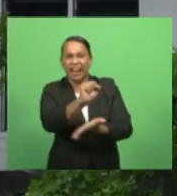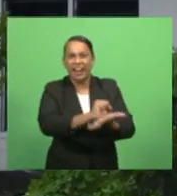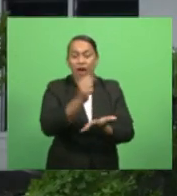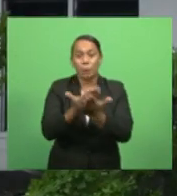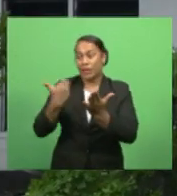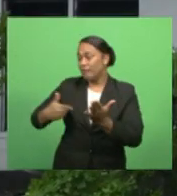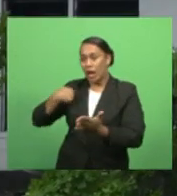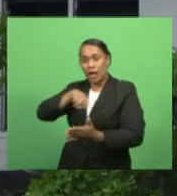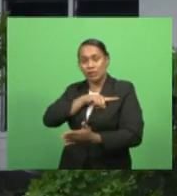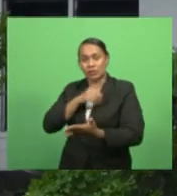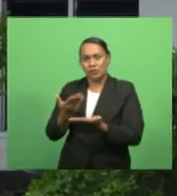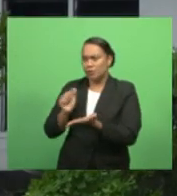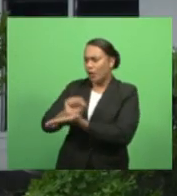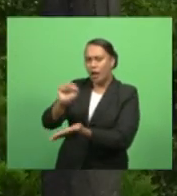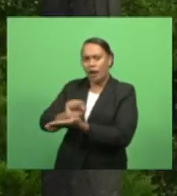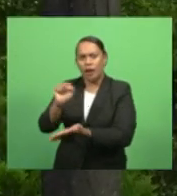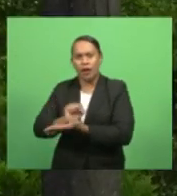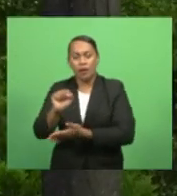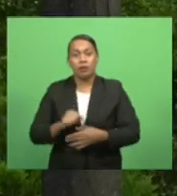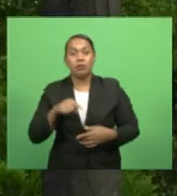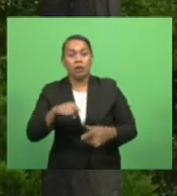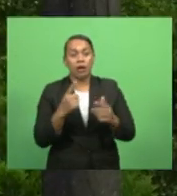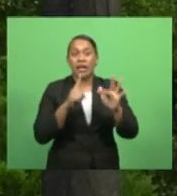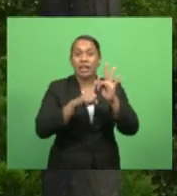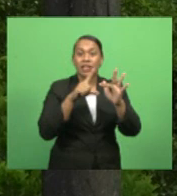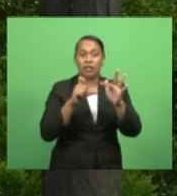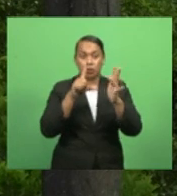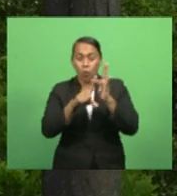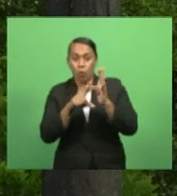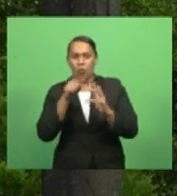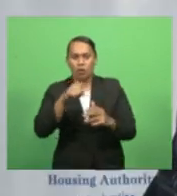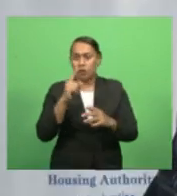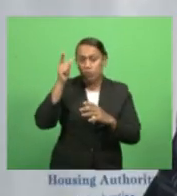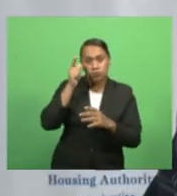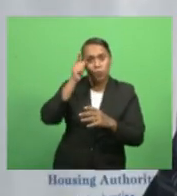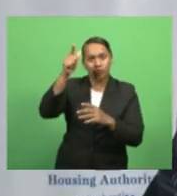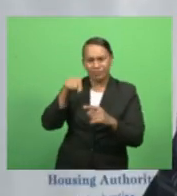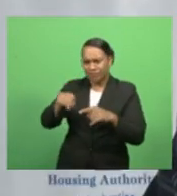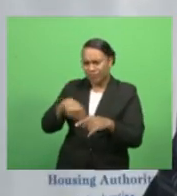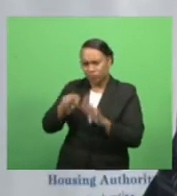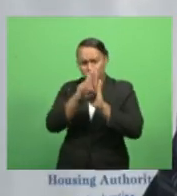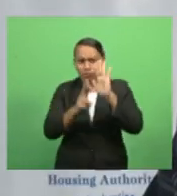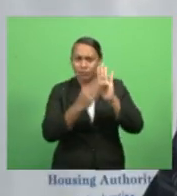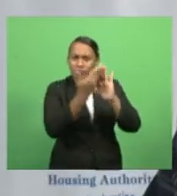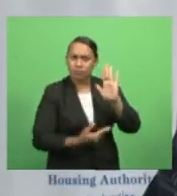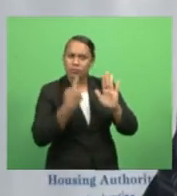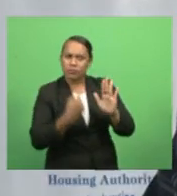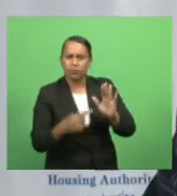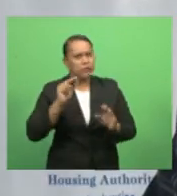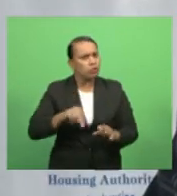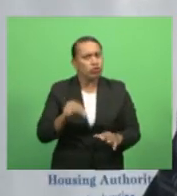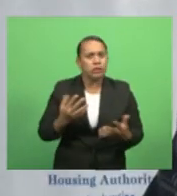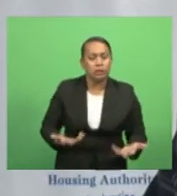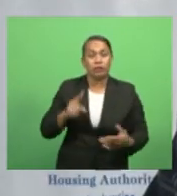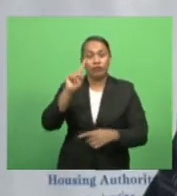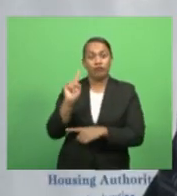has also highlighted that the criteria for purchasing these homes remain the same. You need to be first home buyer, your